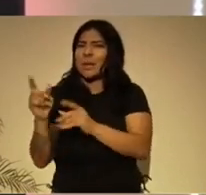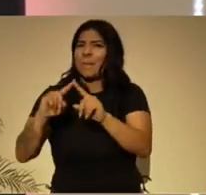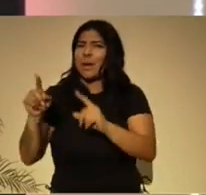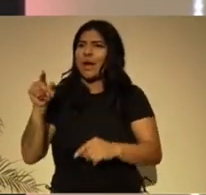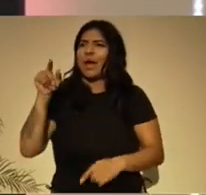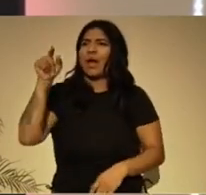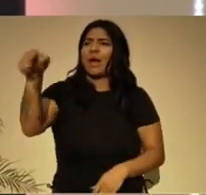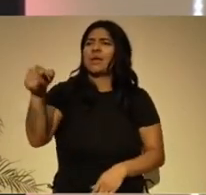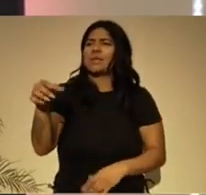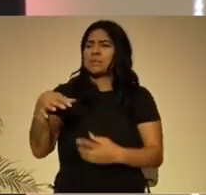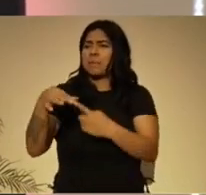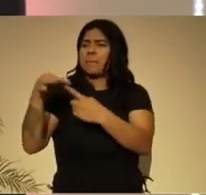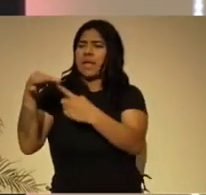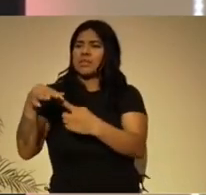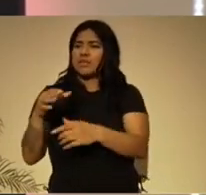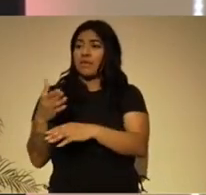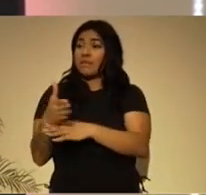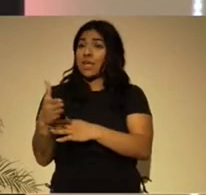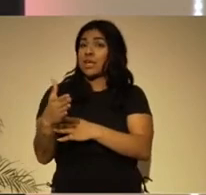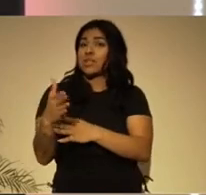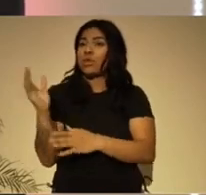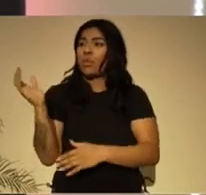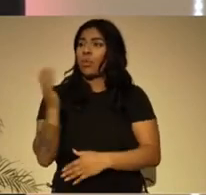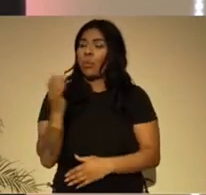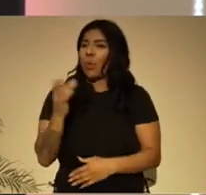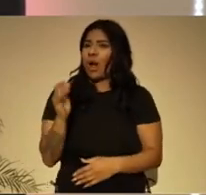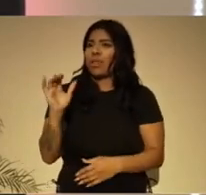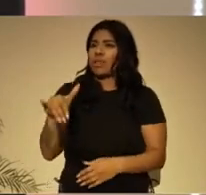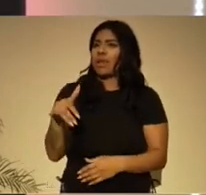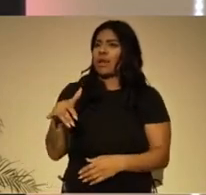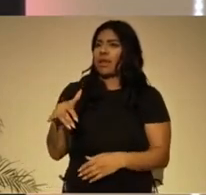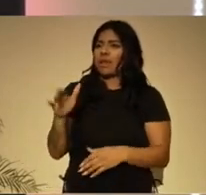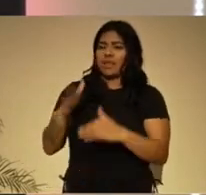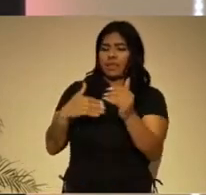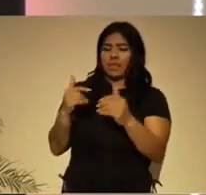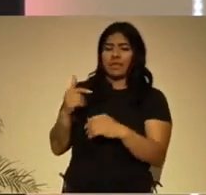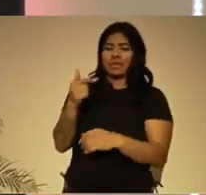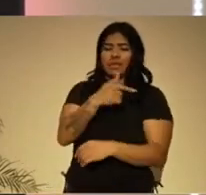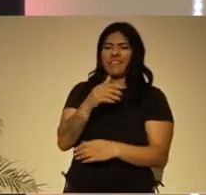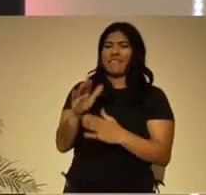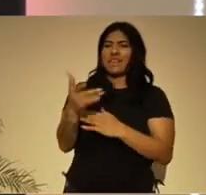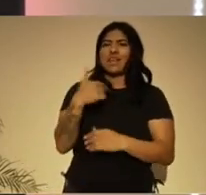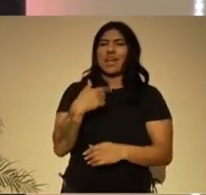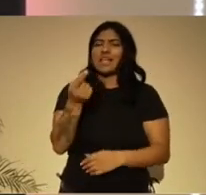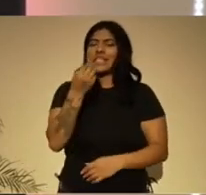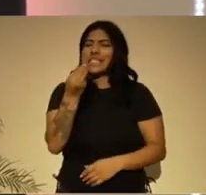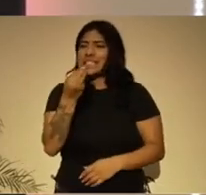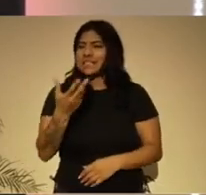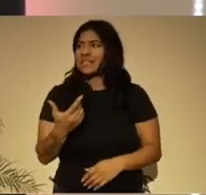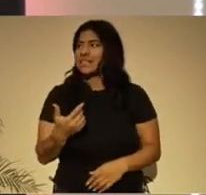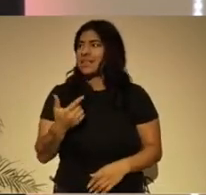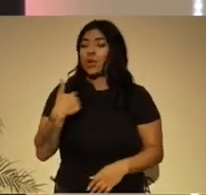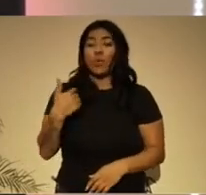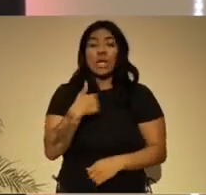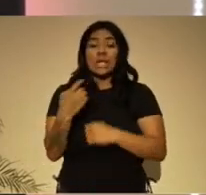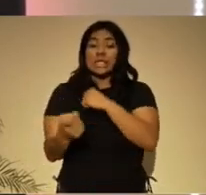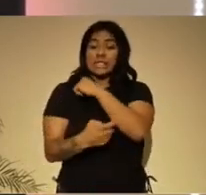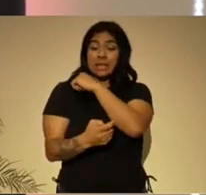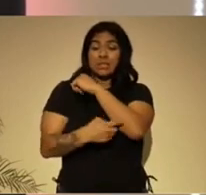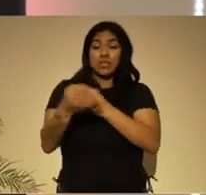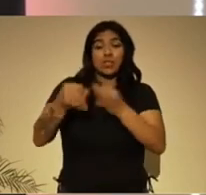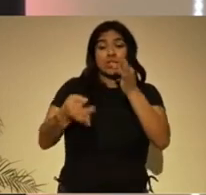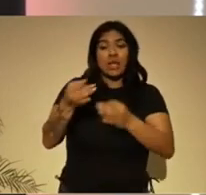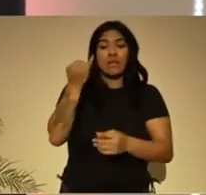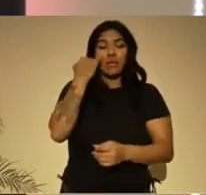fish is significantly better than the fish that I just ate. So we're tempted to judge, but when you see something